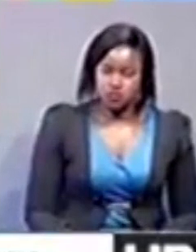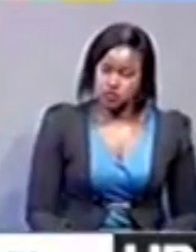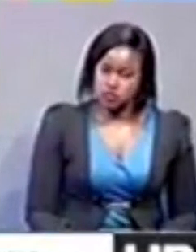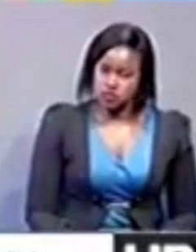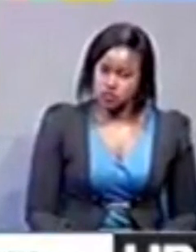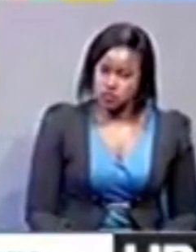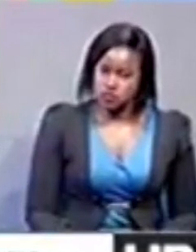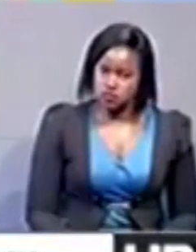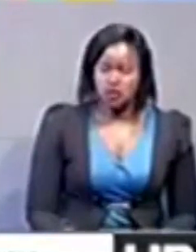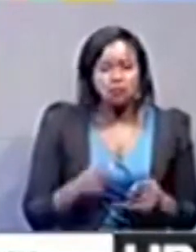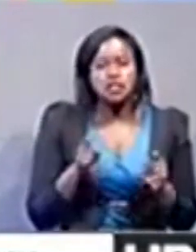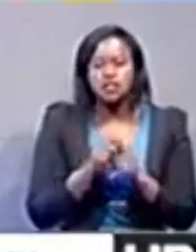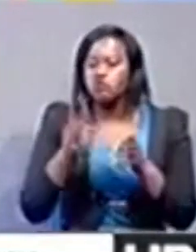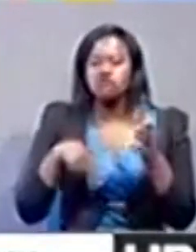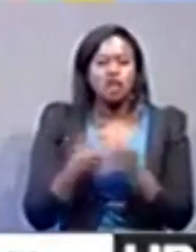atenokule matulemwe.